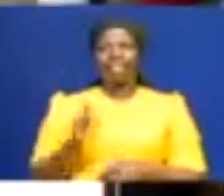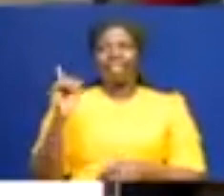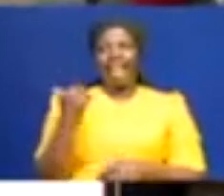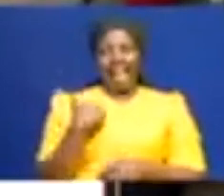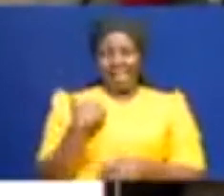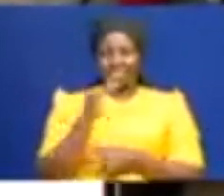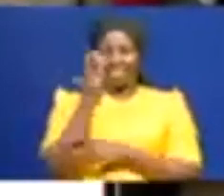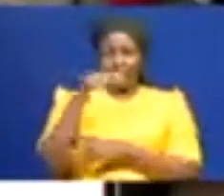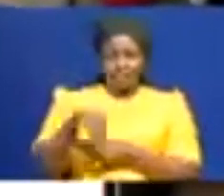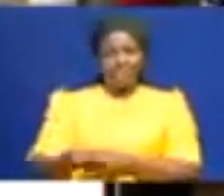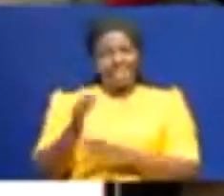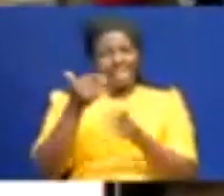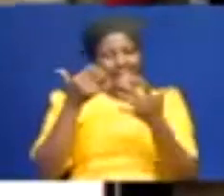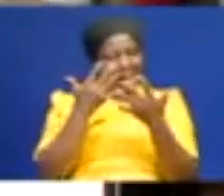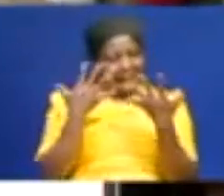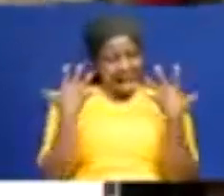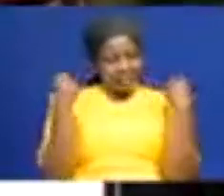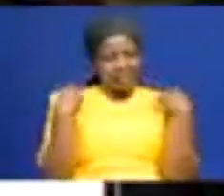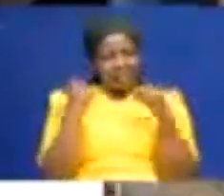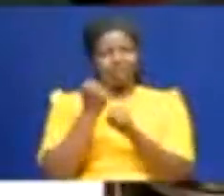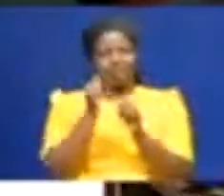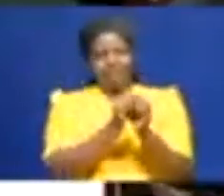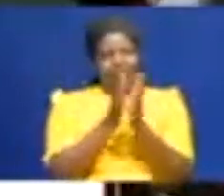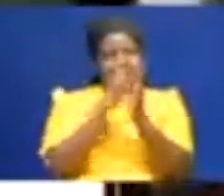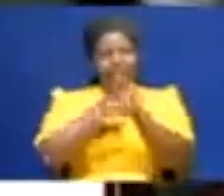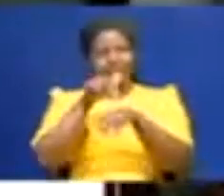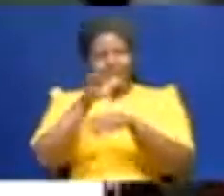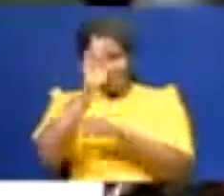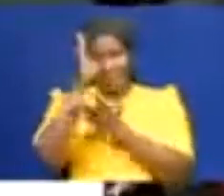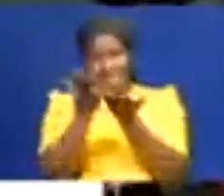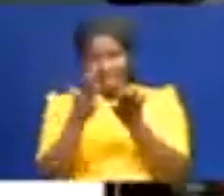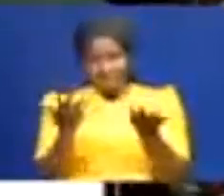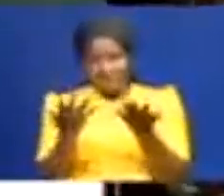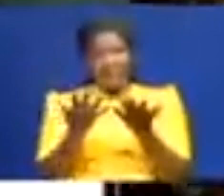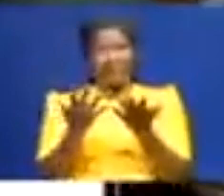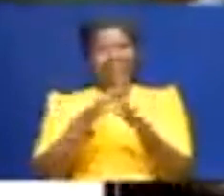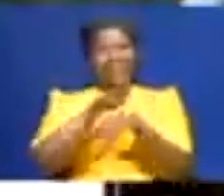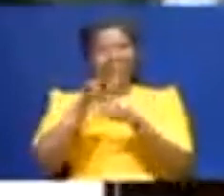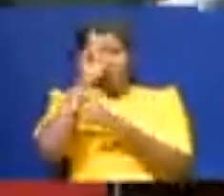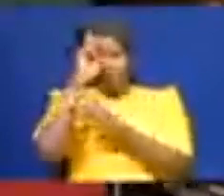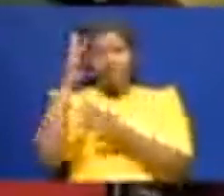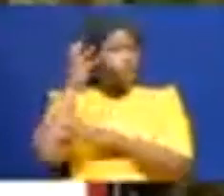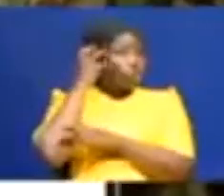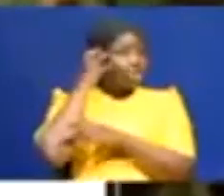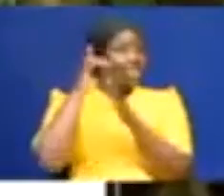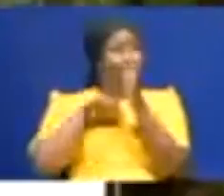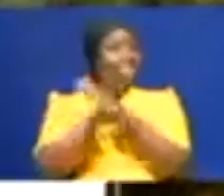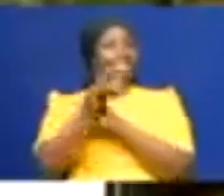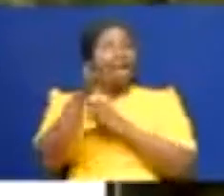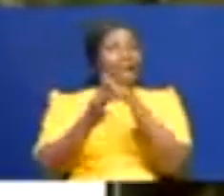tree planting exercise in partnership with the National Police Service at the National Police College in Bakasi B campus in Nairobi.